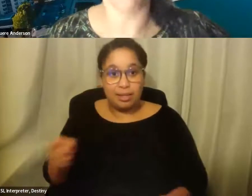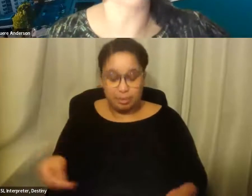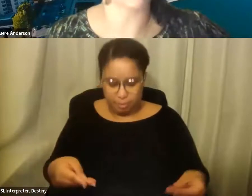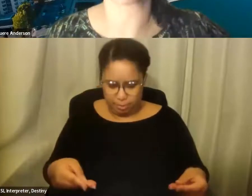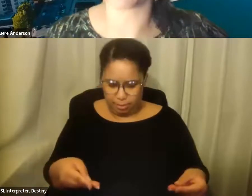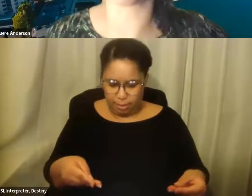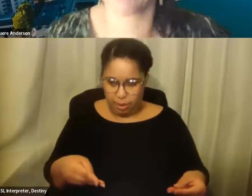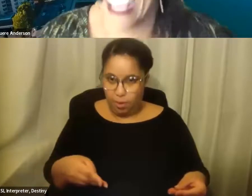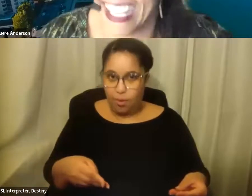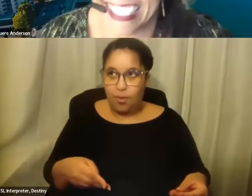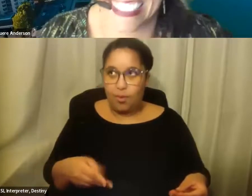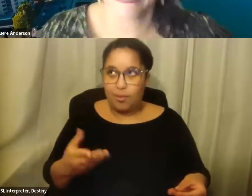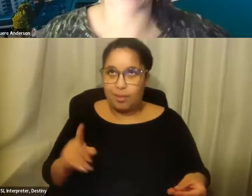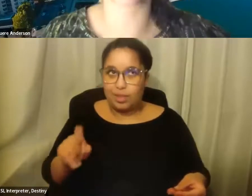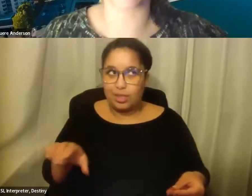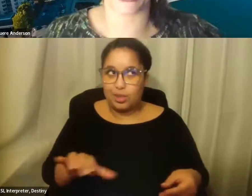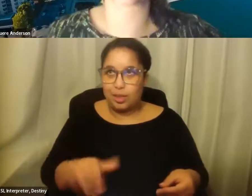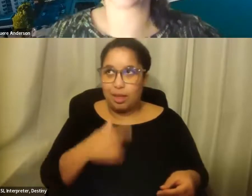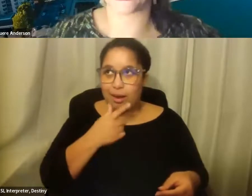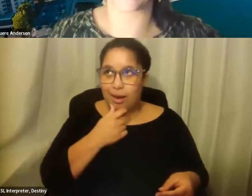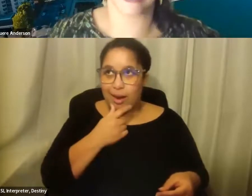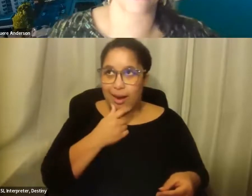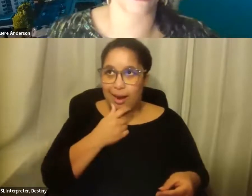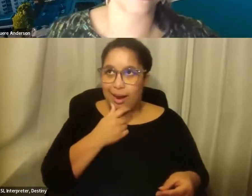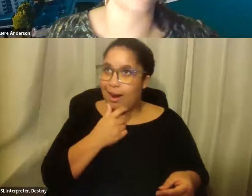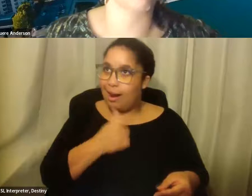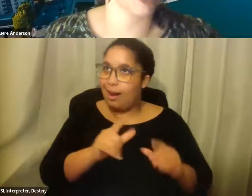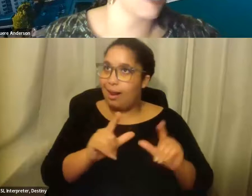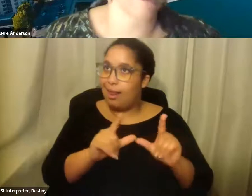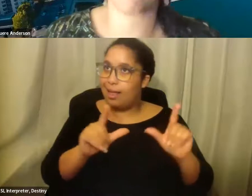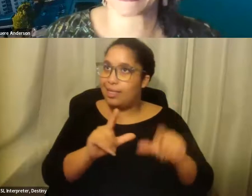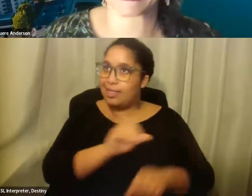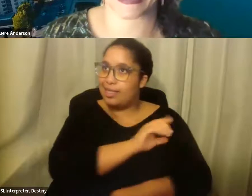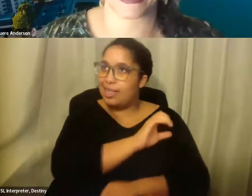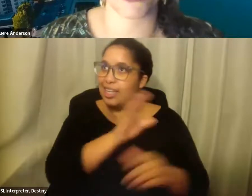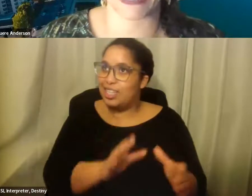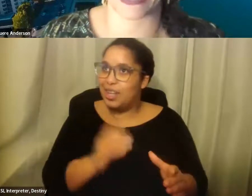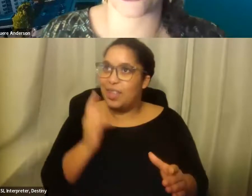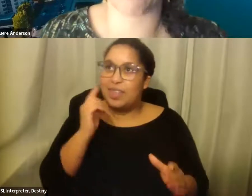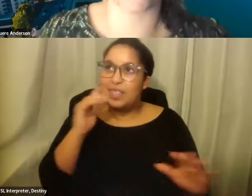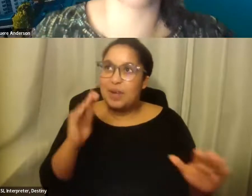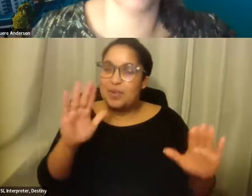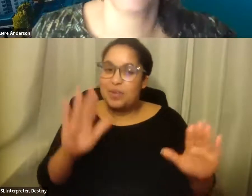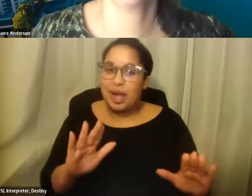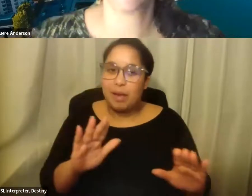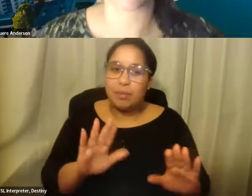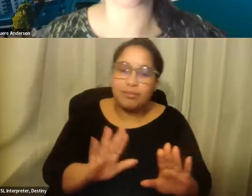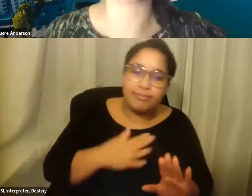was like, oh, maybe I should do that as a licensed clinician, and thought it sounded really great, but here's my day job.